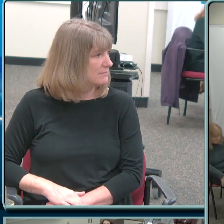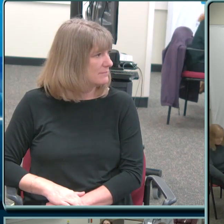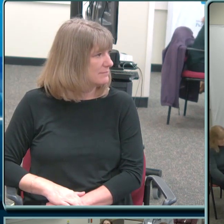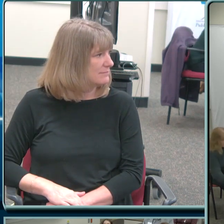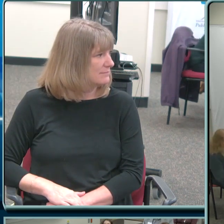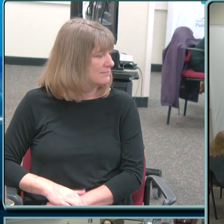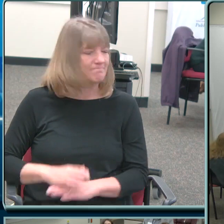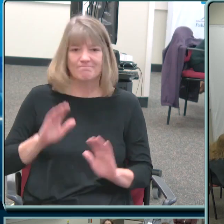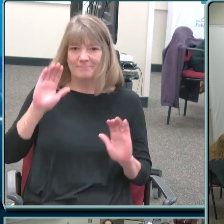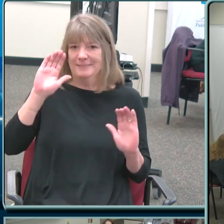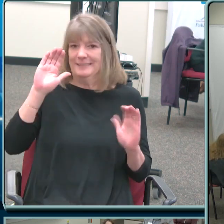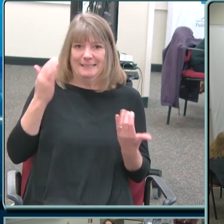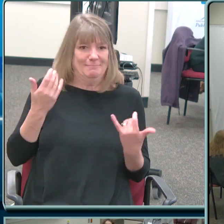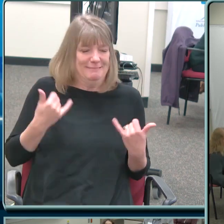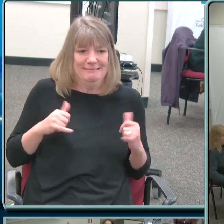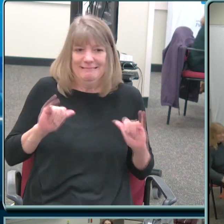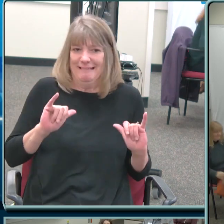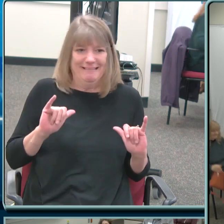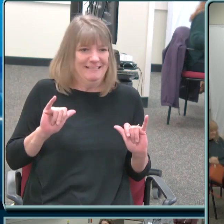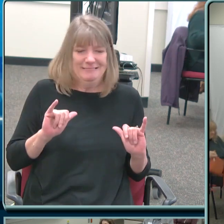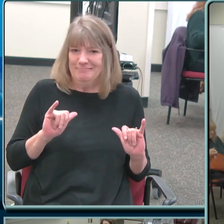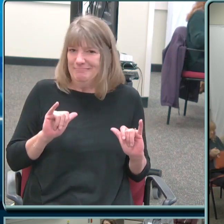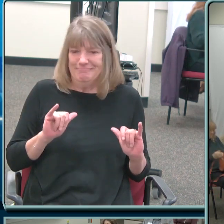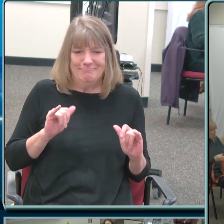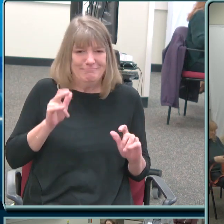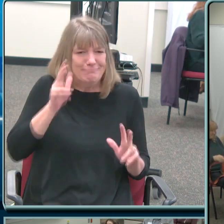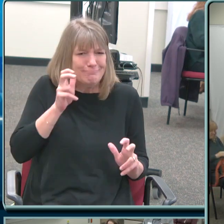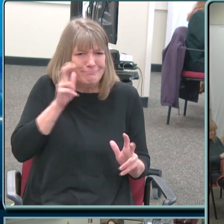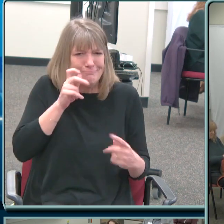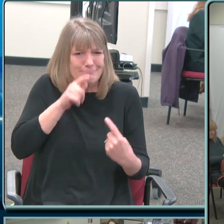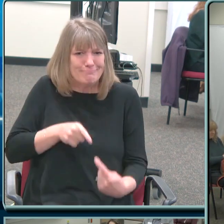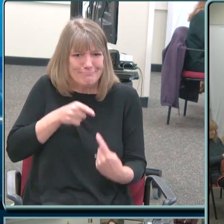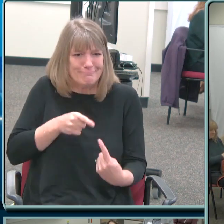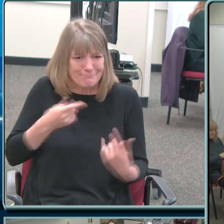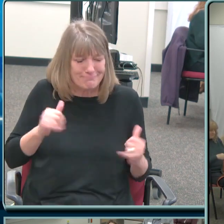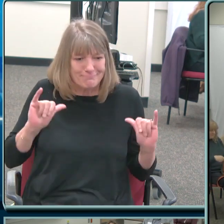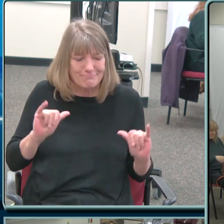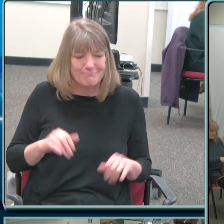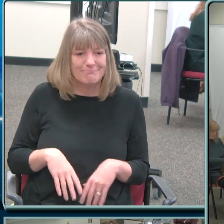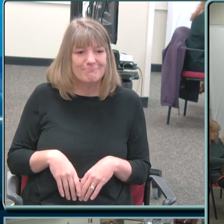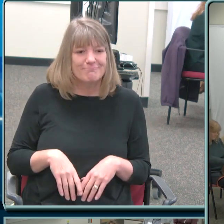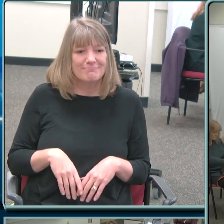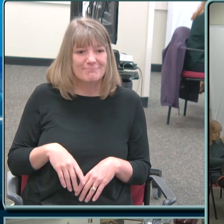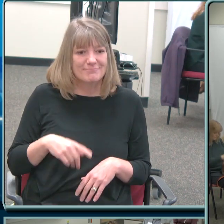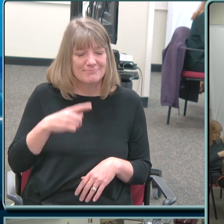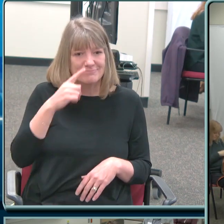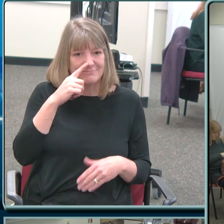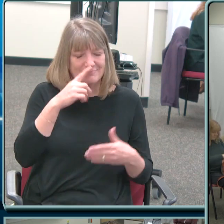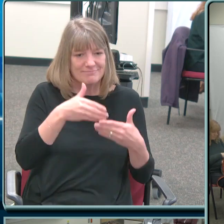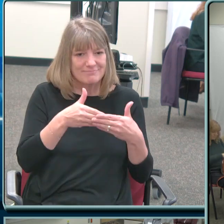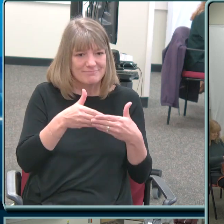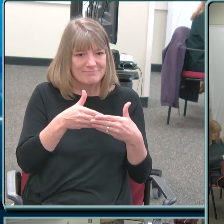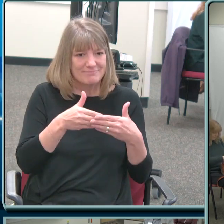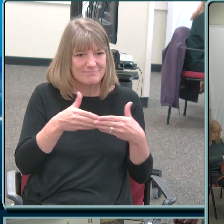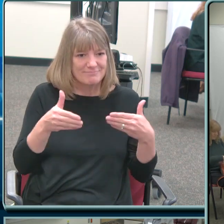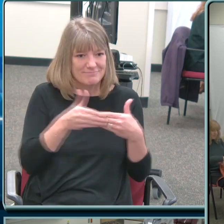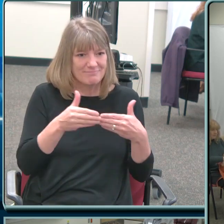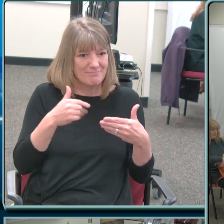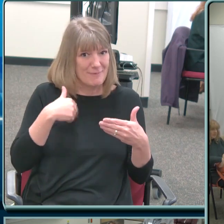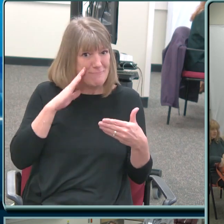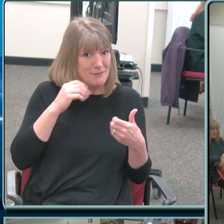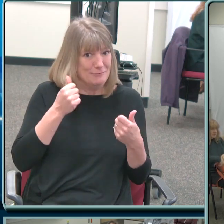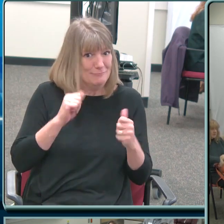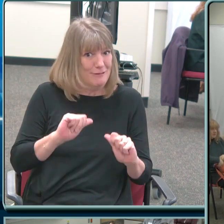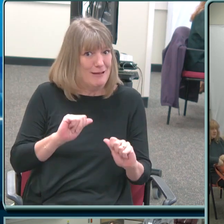Okay, it appears that we're still having some challenges with the audio, so if I could ask for you to advance the slides, and I will try my best